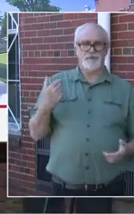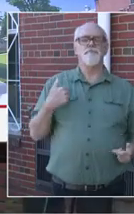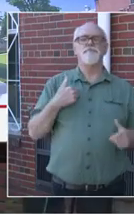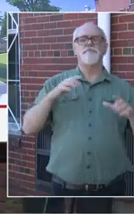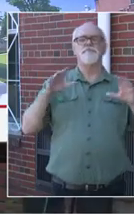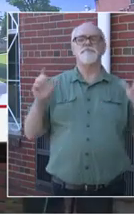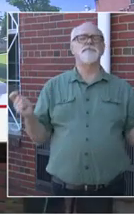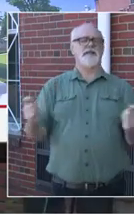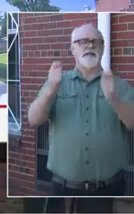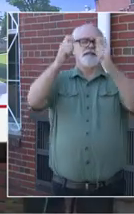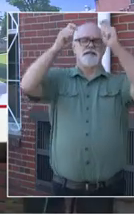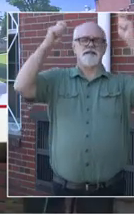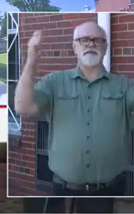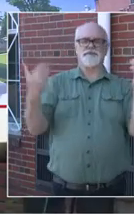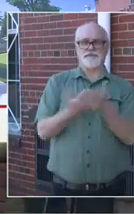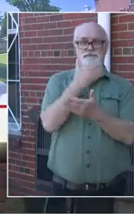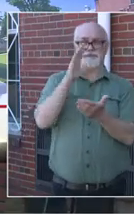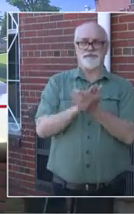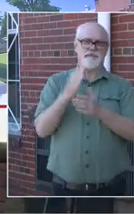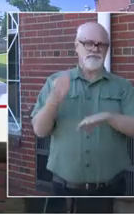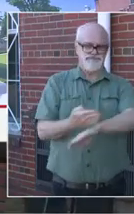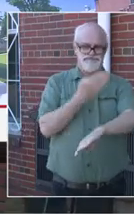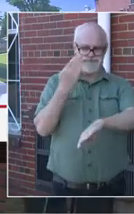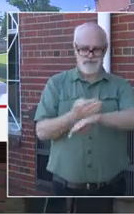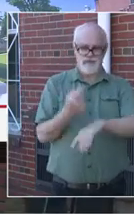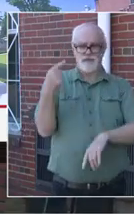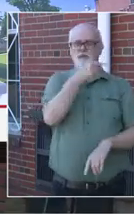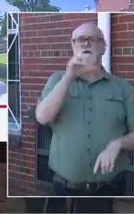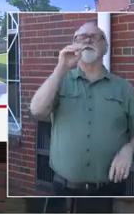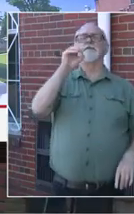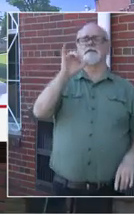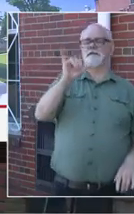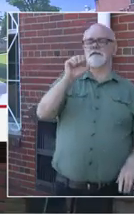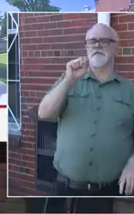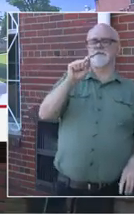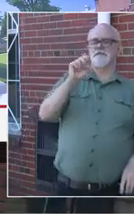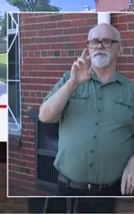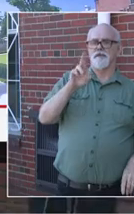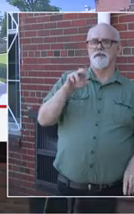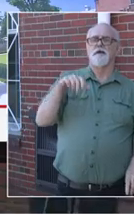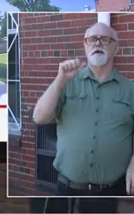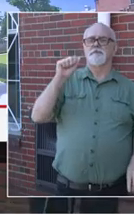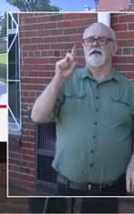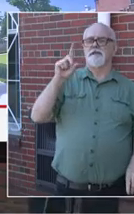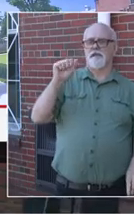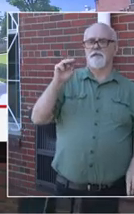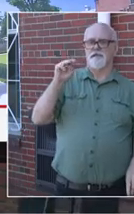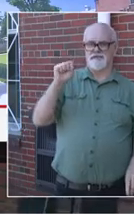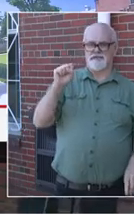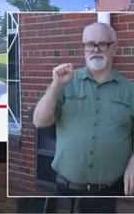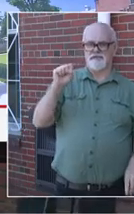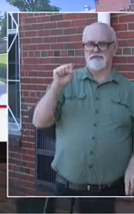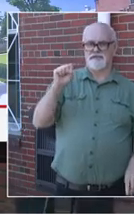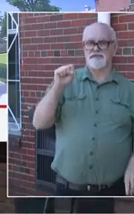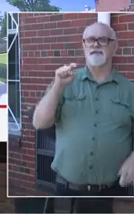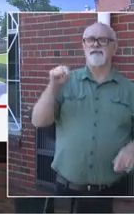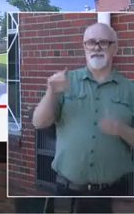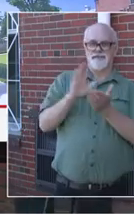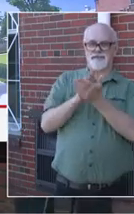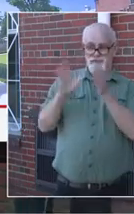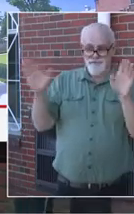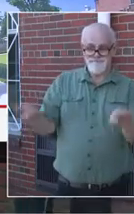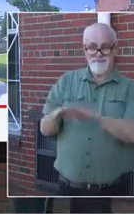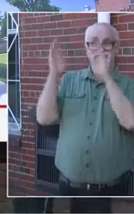and something that you're going to experience in a few years. And now we've got the band back together again. So thank you again to the education